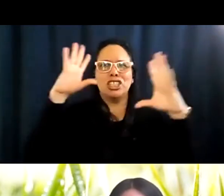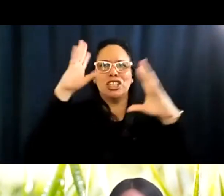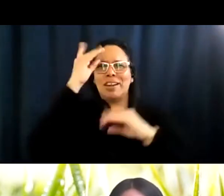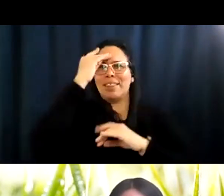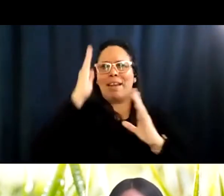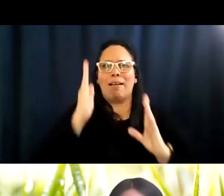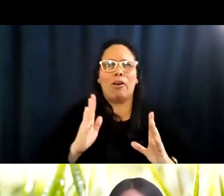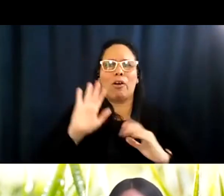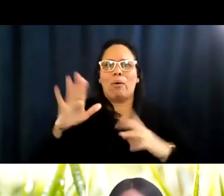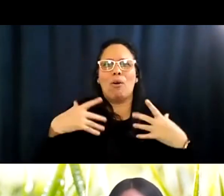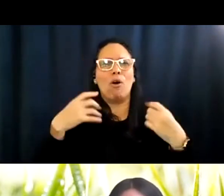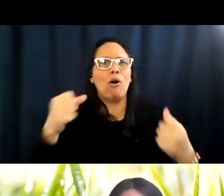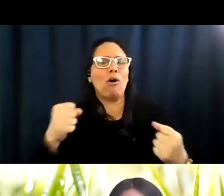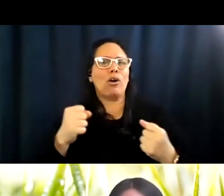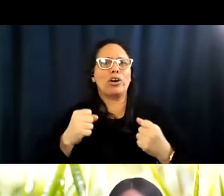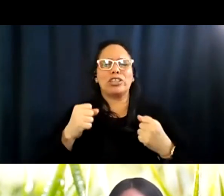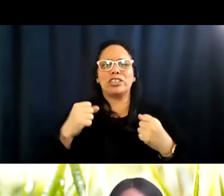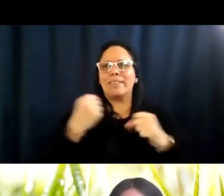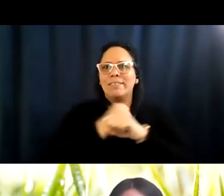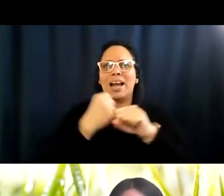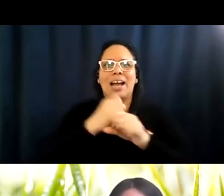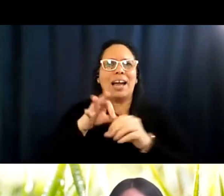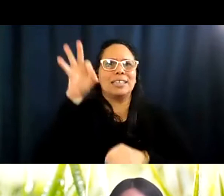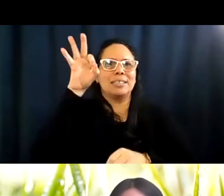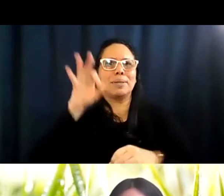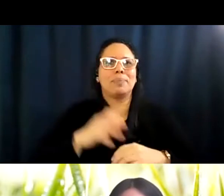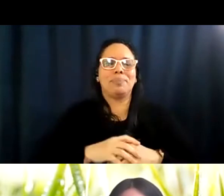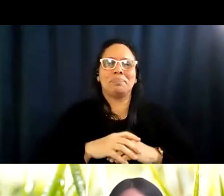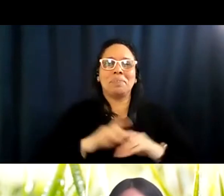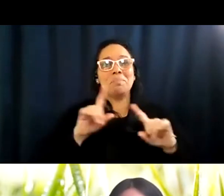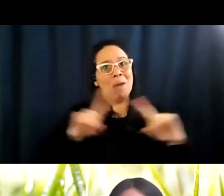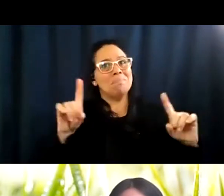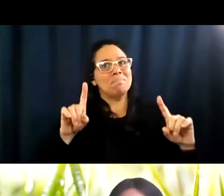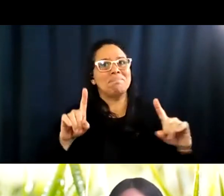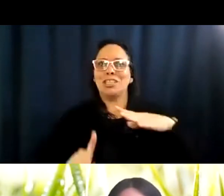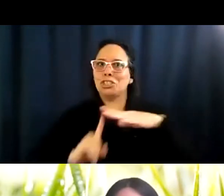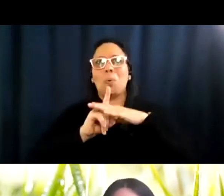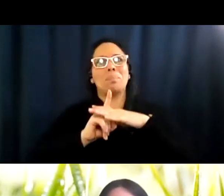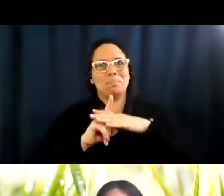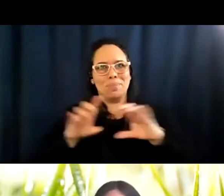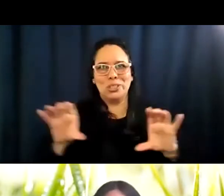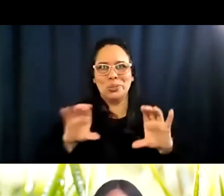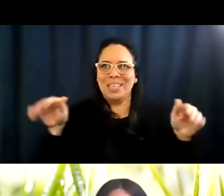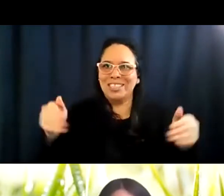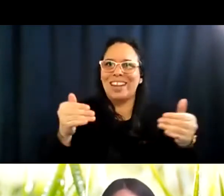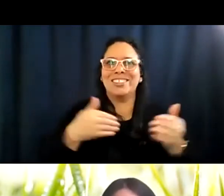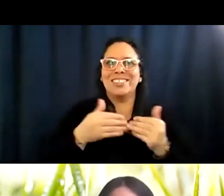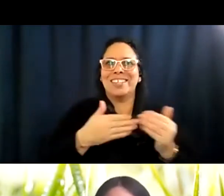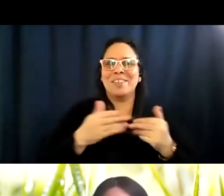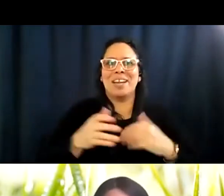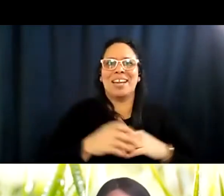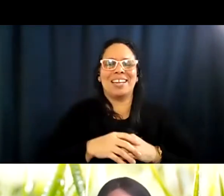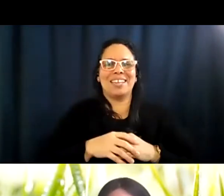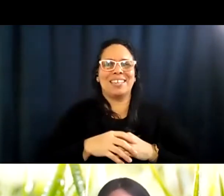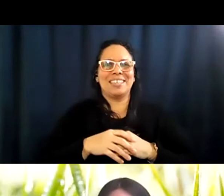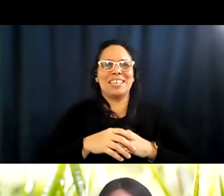her courage and fighting spirit. But I'm gonna show up and do this introduction anyways, and just let